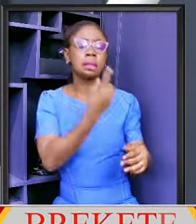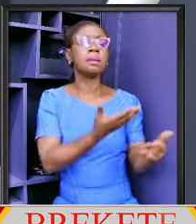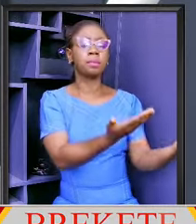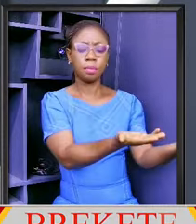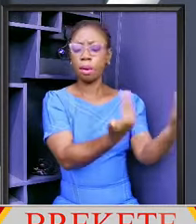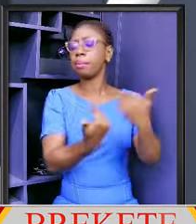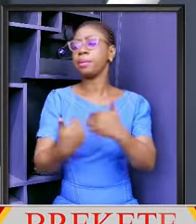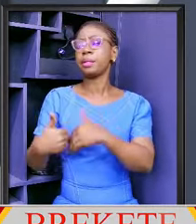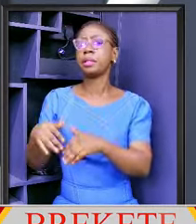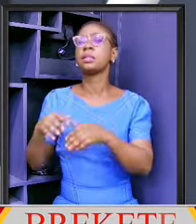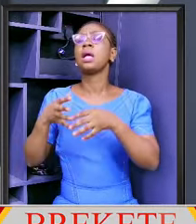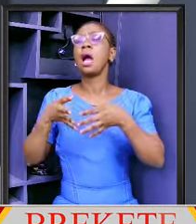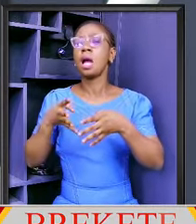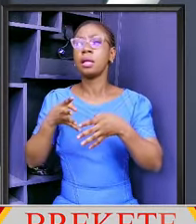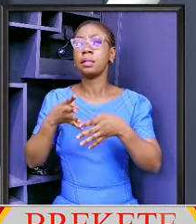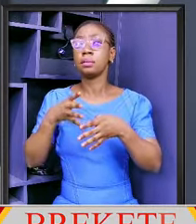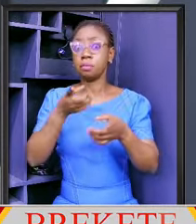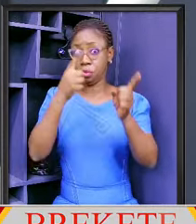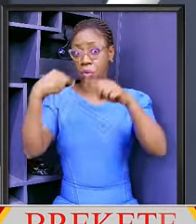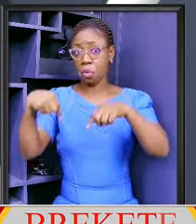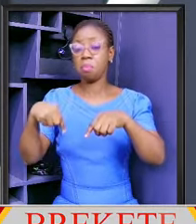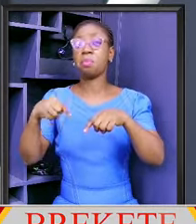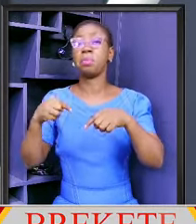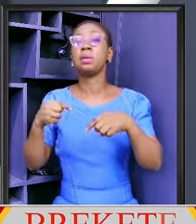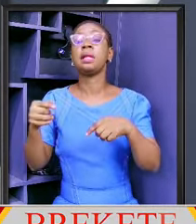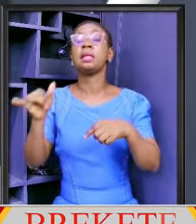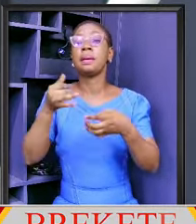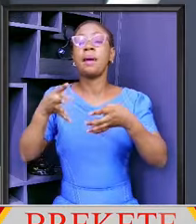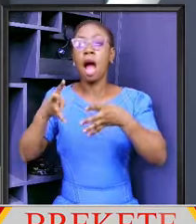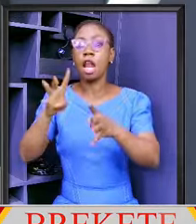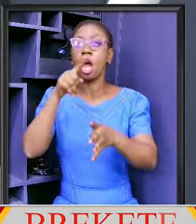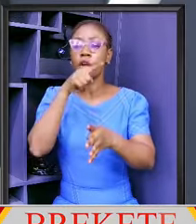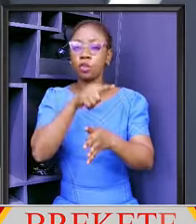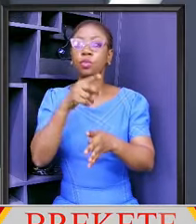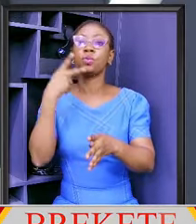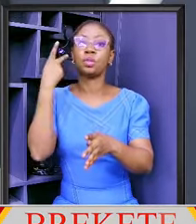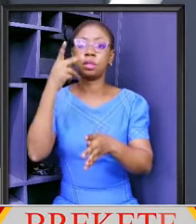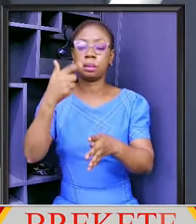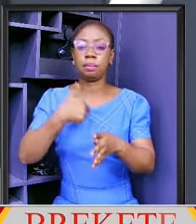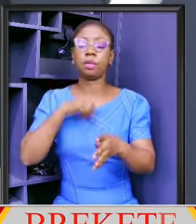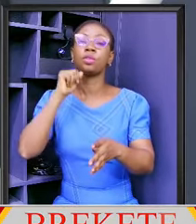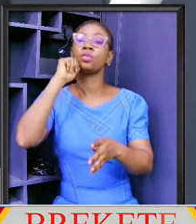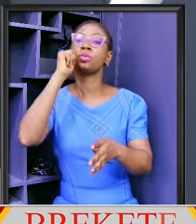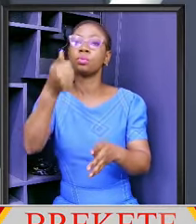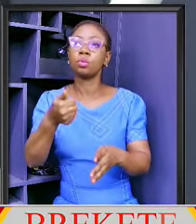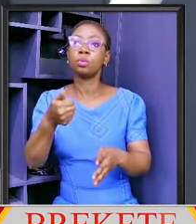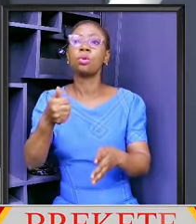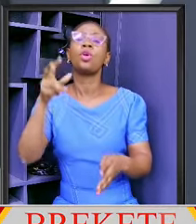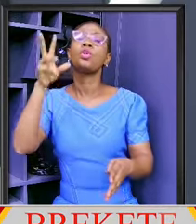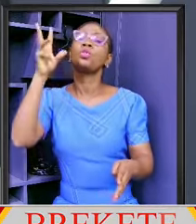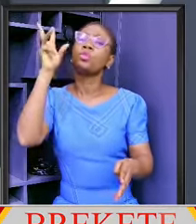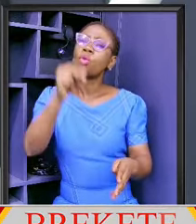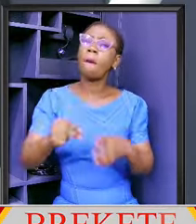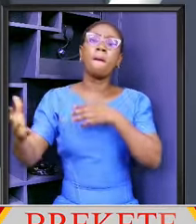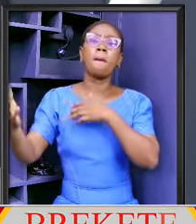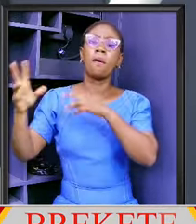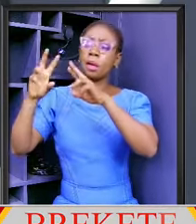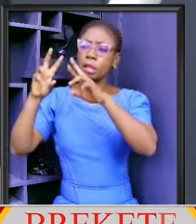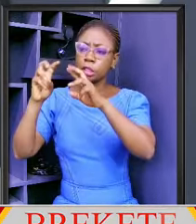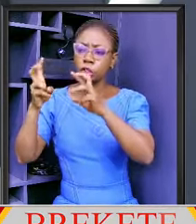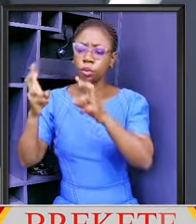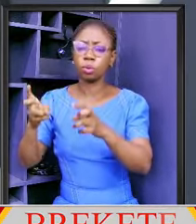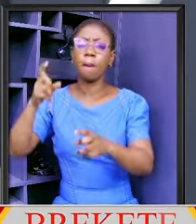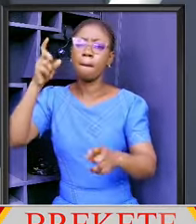and see me tomorrow. No single case should be done here without an affidavit unless